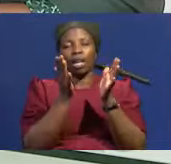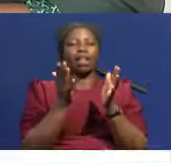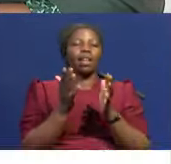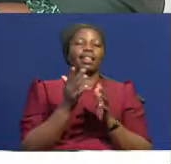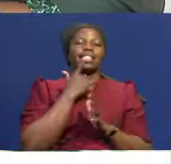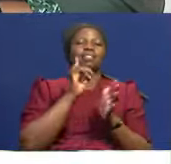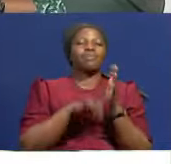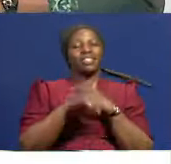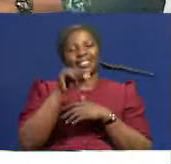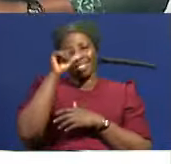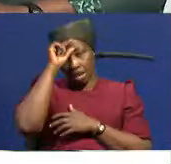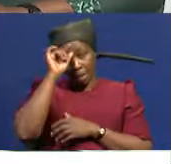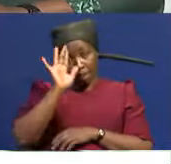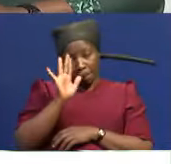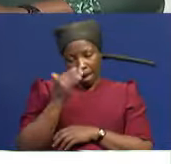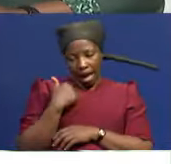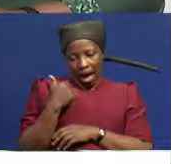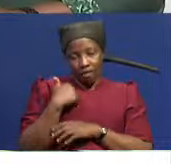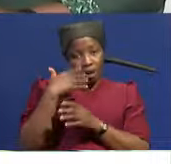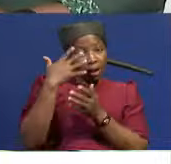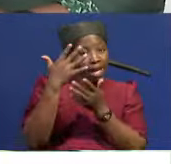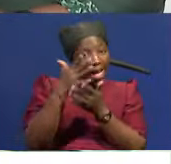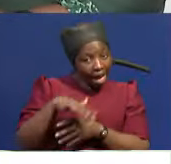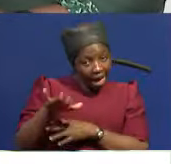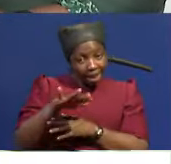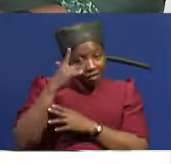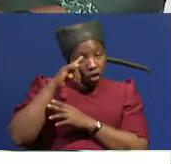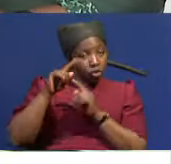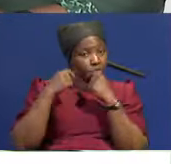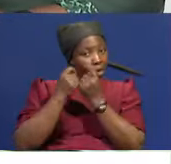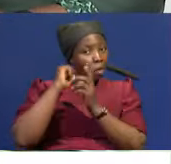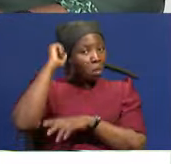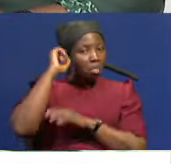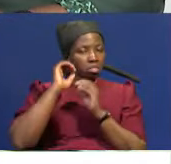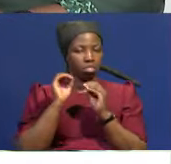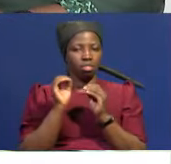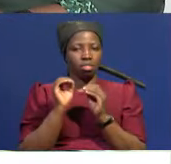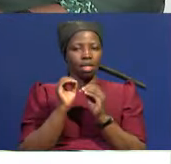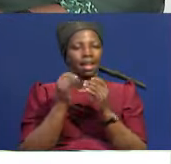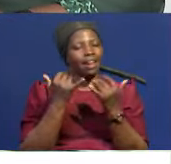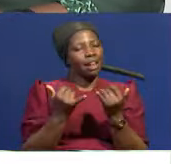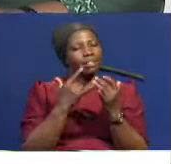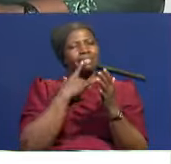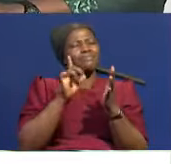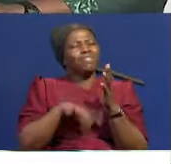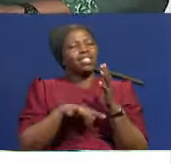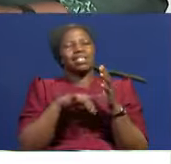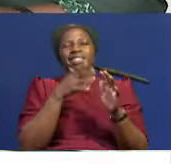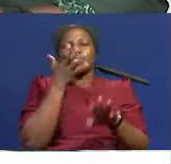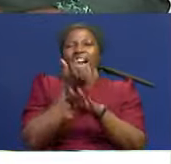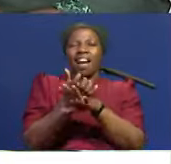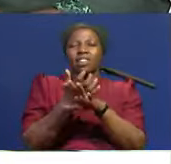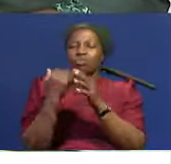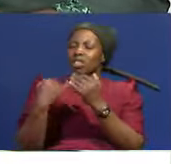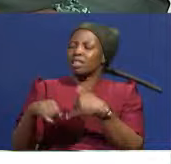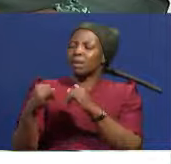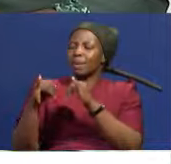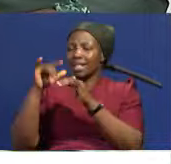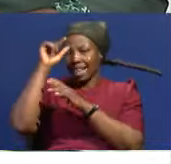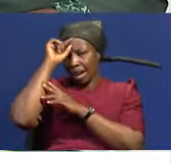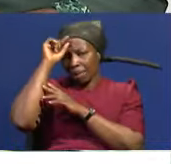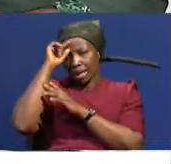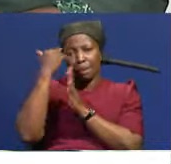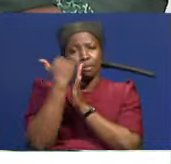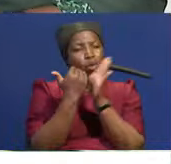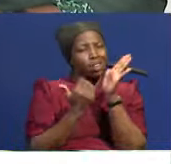administration has no place for tribal politics. The president says it is difficult to discharge government programs in an environment